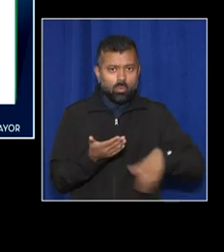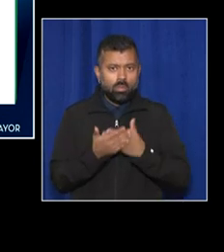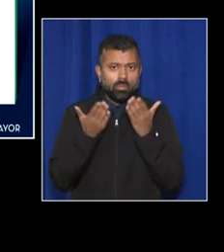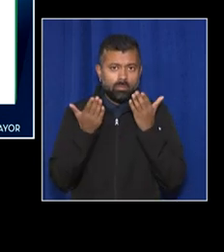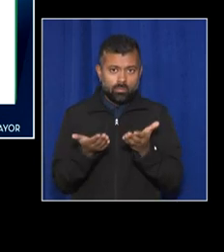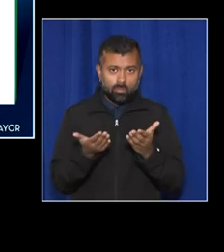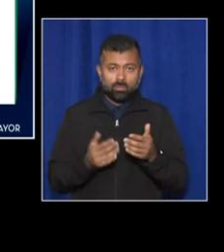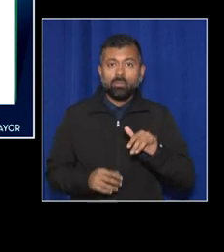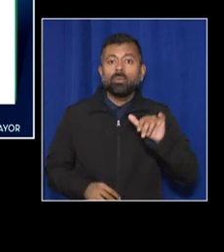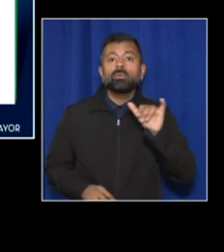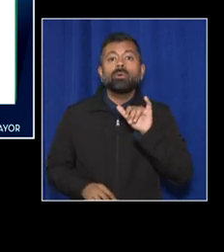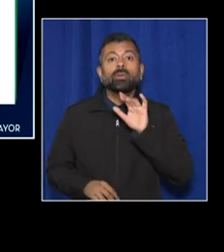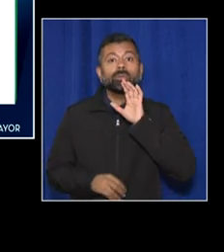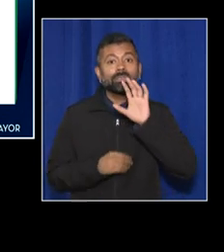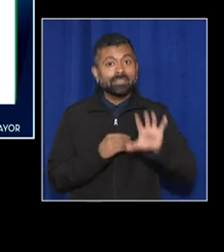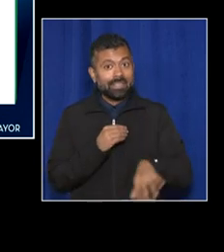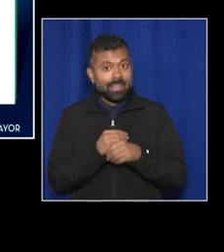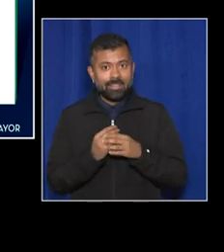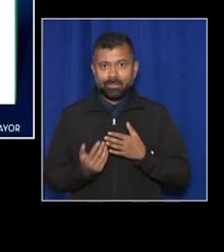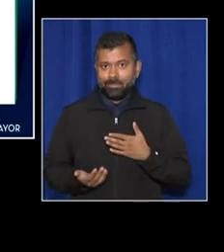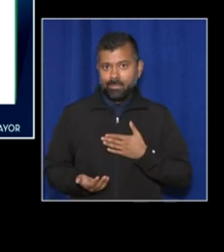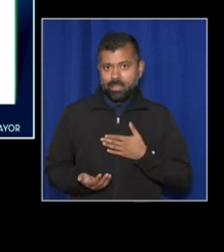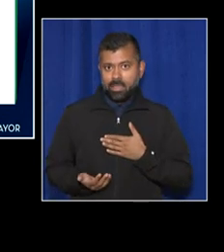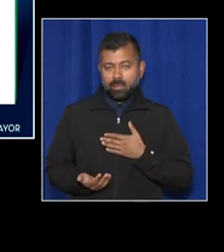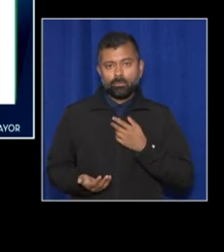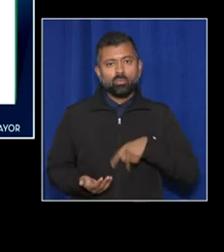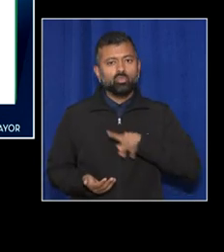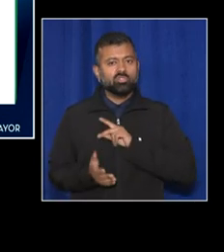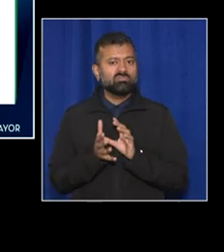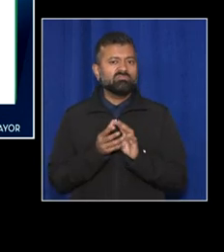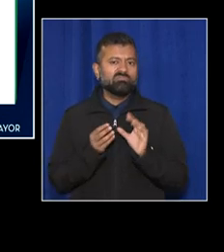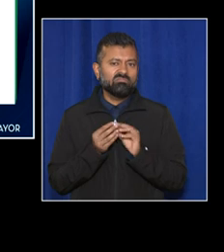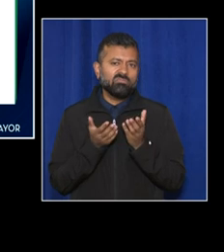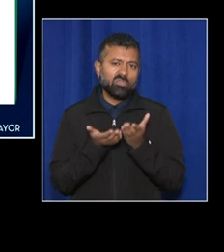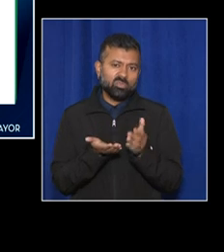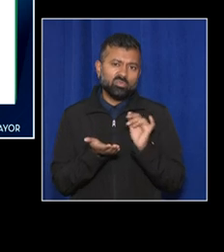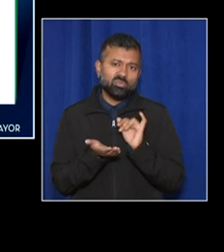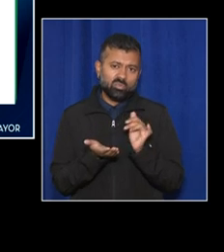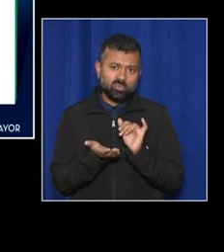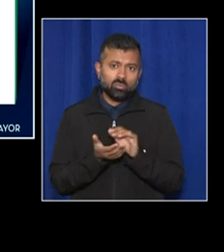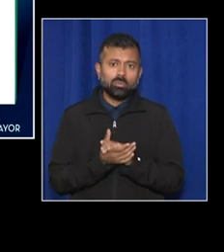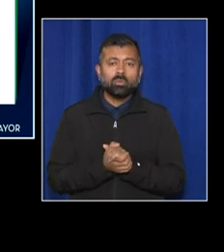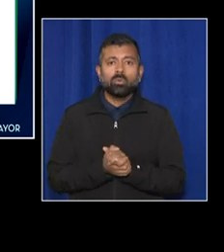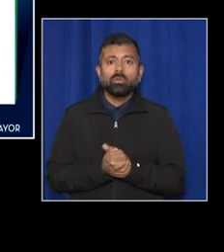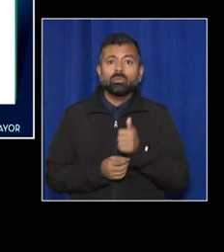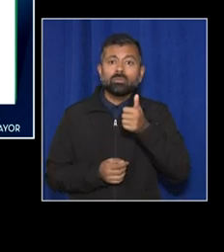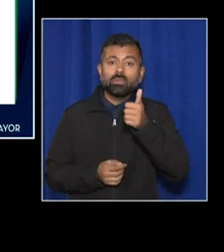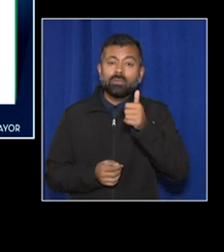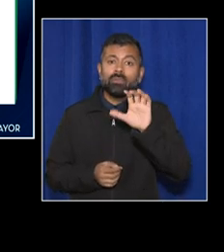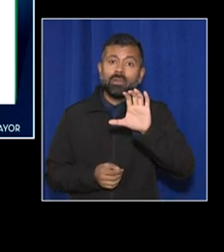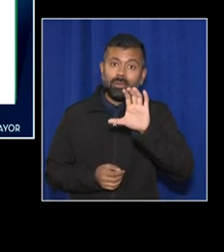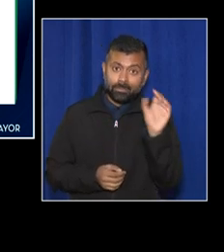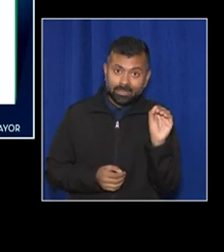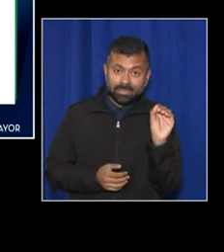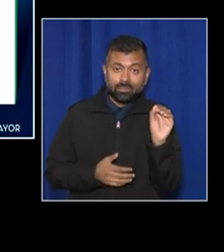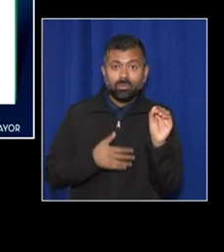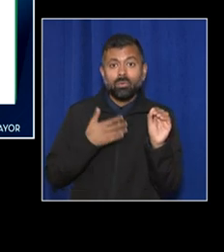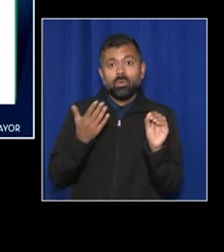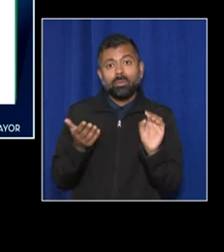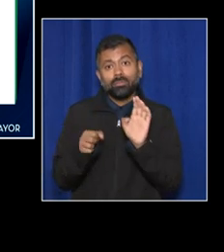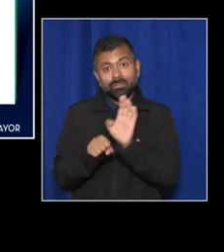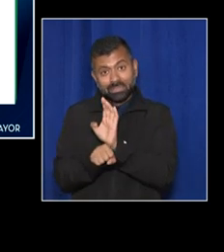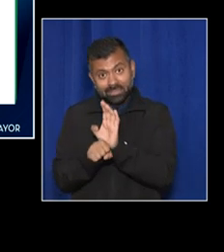voice to Nina's in asking our employers to please respond to the survey so that we can help